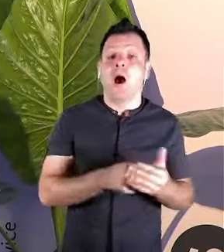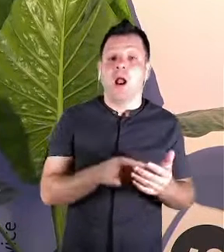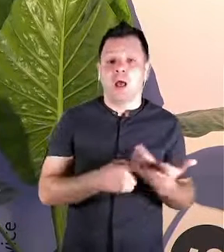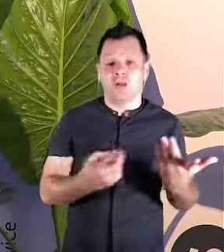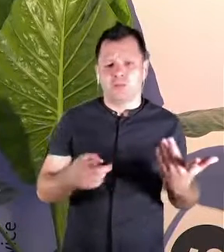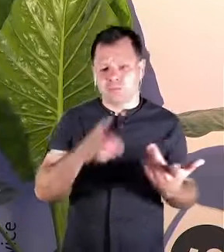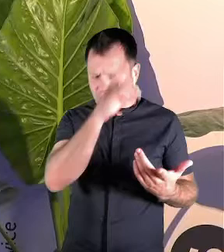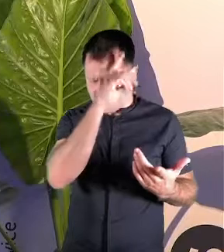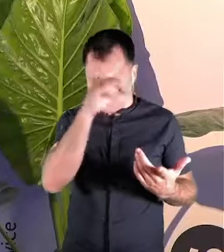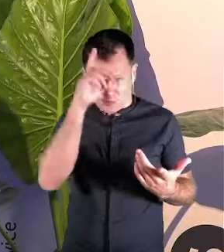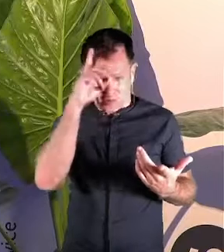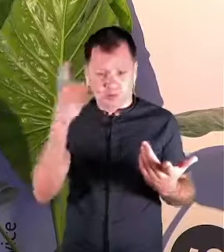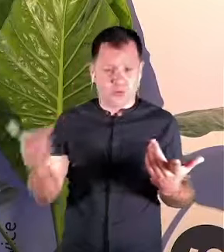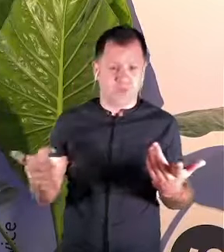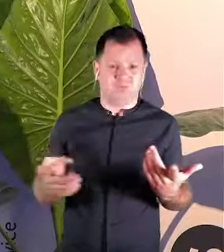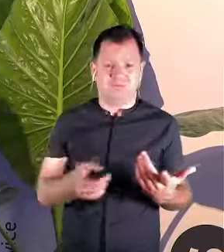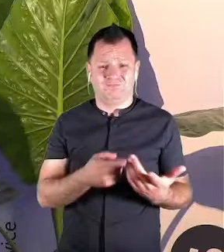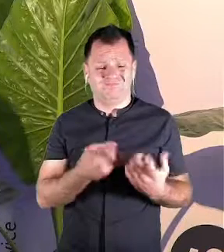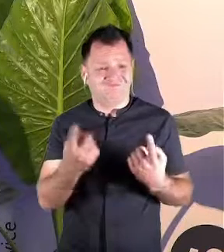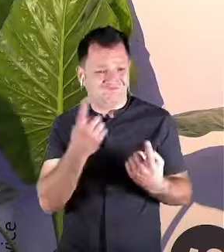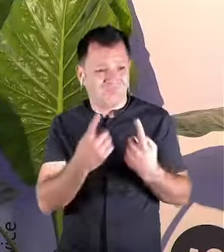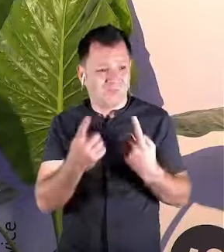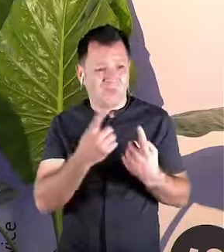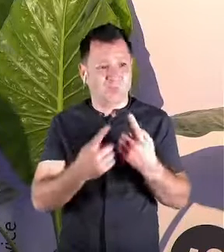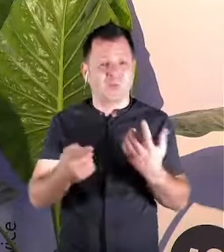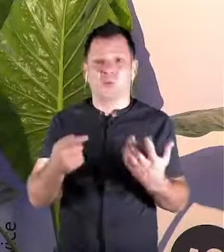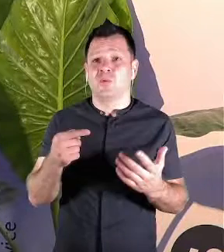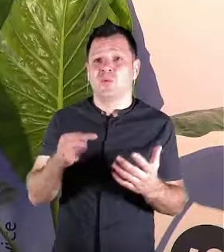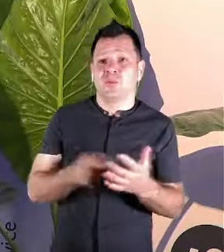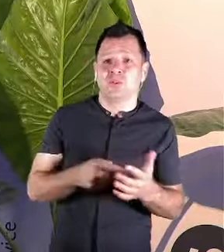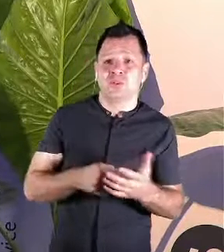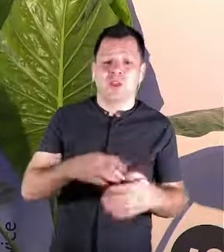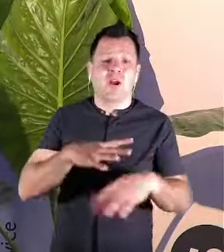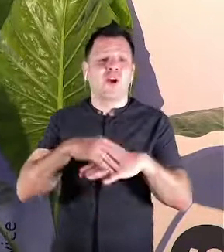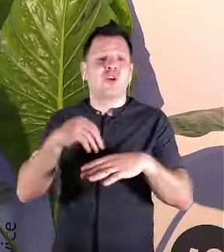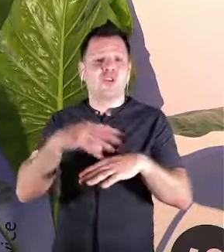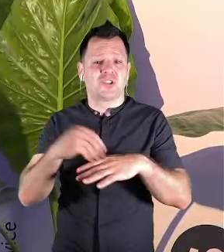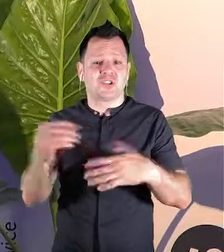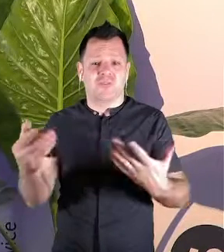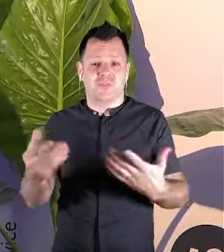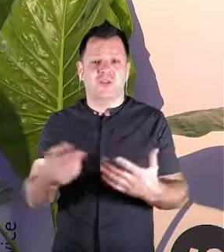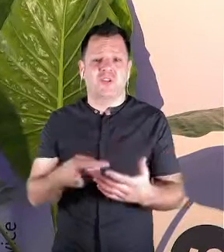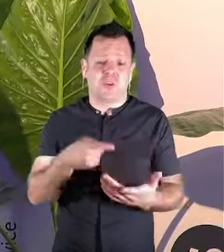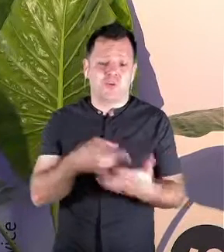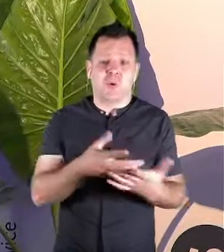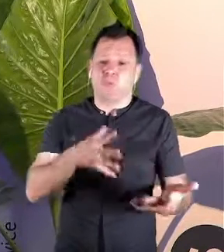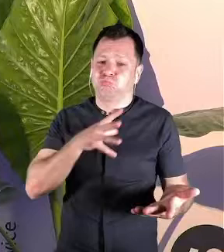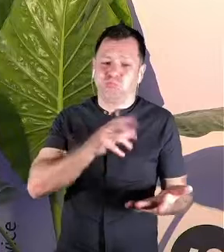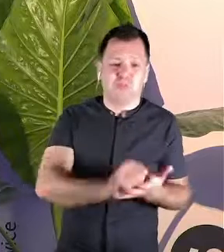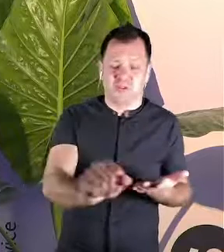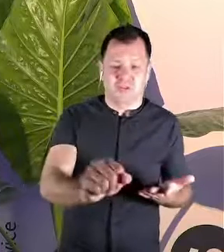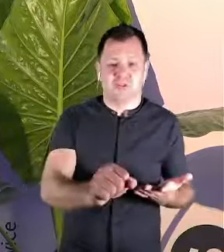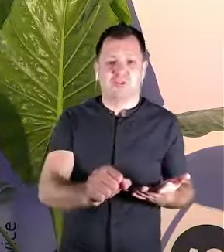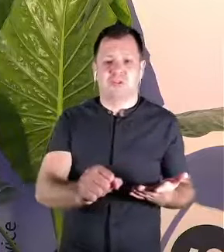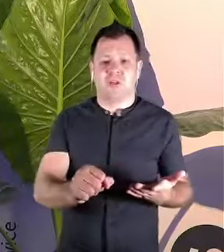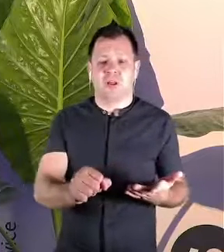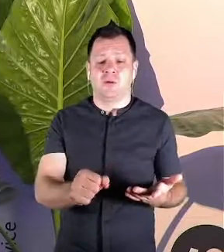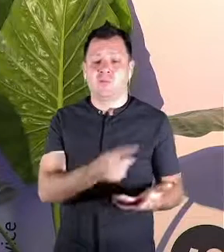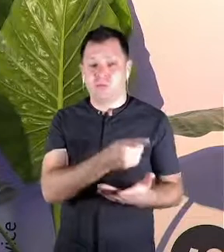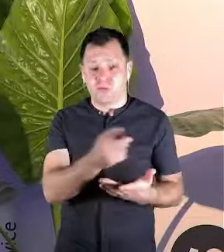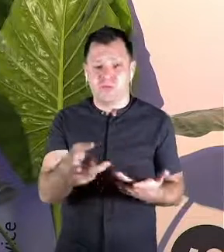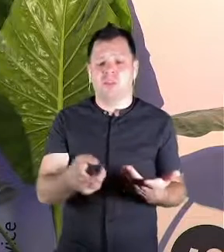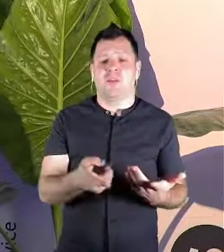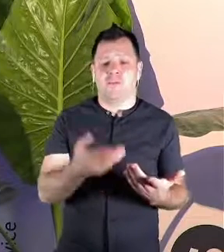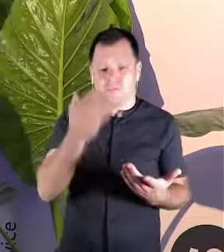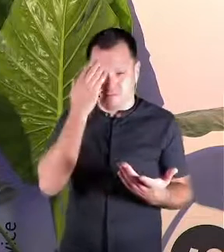taking it and destroying it. So for me, do you know why there is such a paradoxical situation that you have